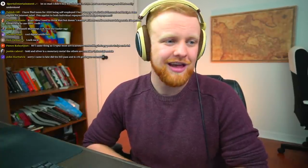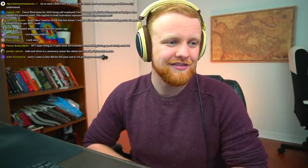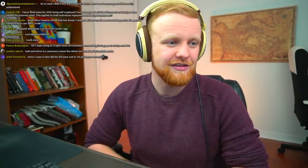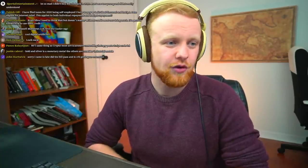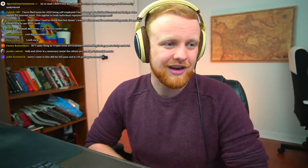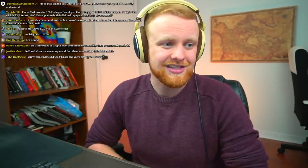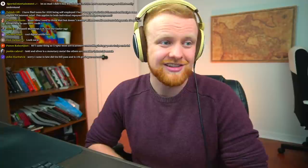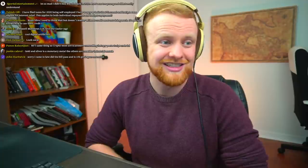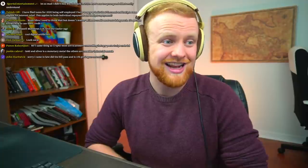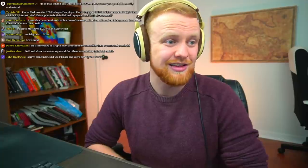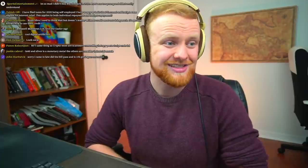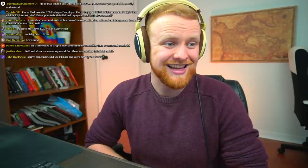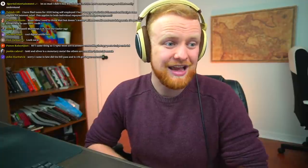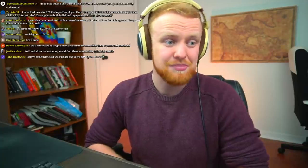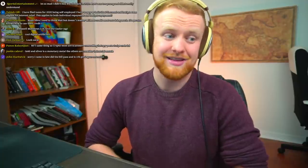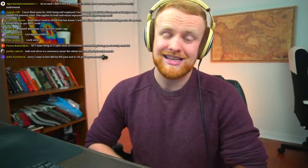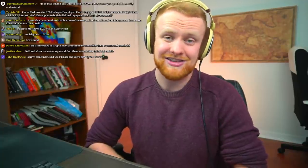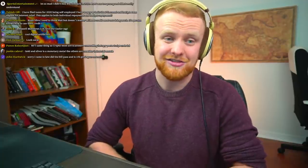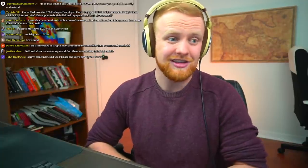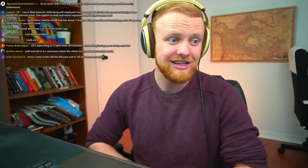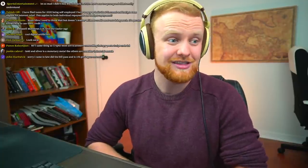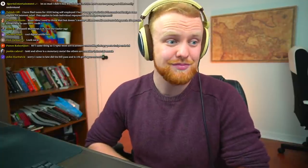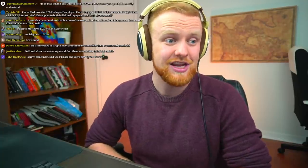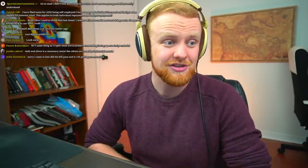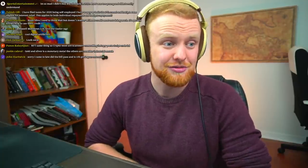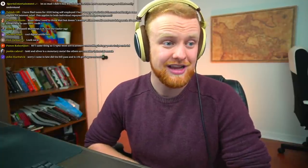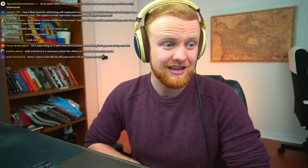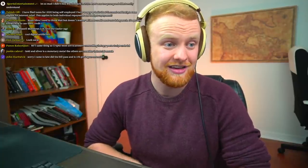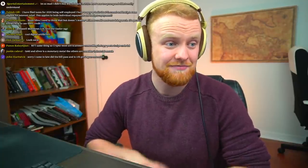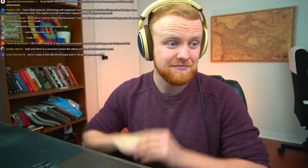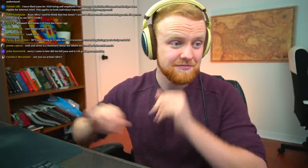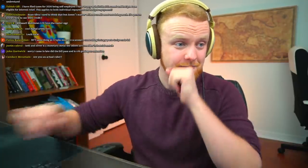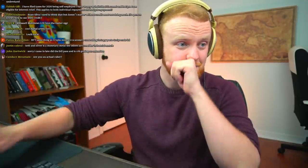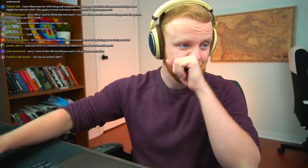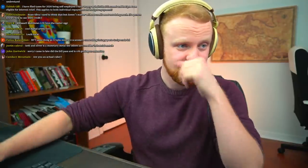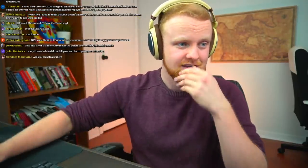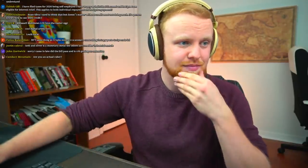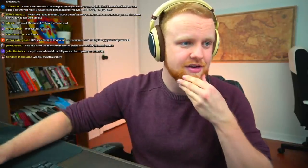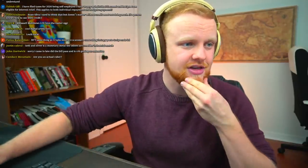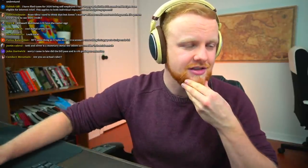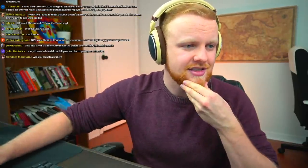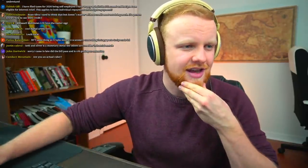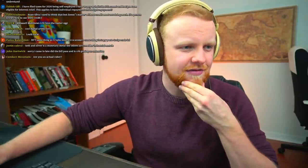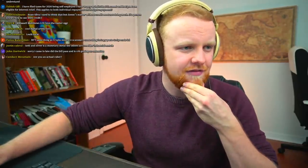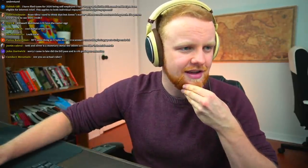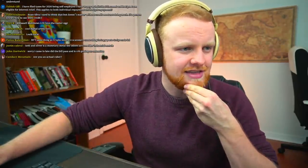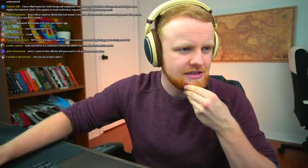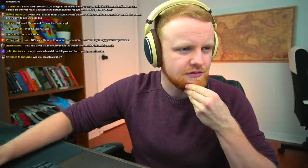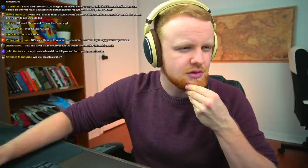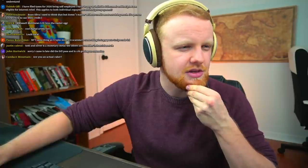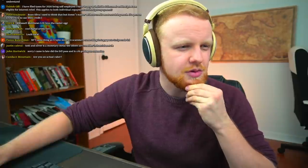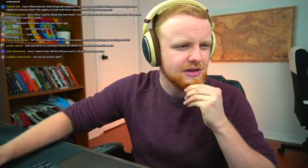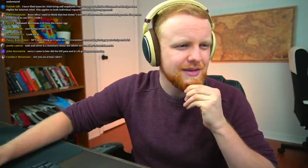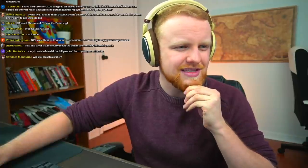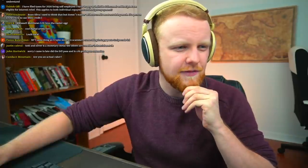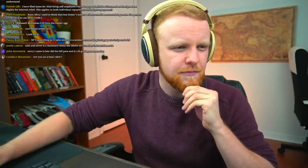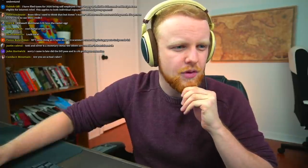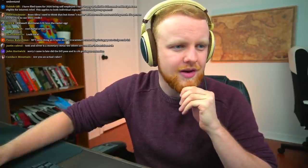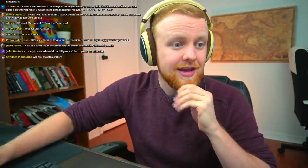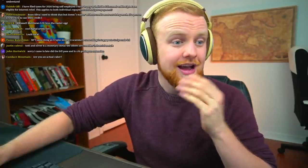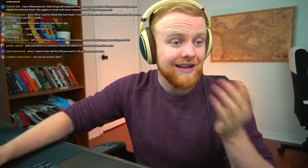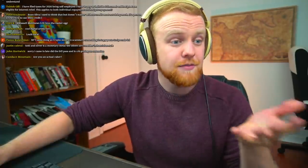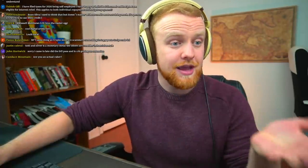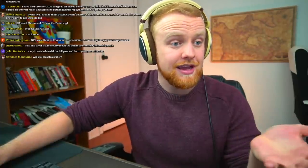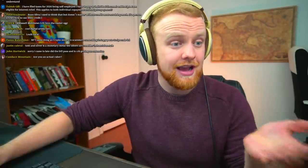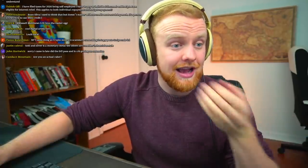I don't have any forecast on exactly what's going to happen, but that certainly is a potential reality. Tabish Gill says, I have filed taxes for 2020 being